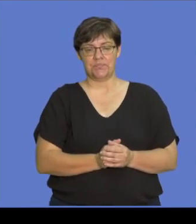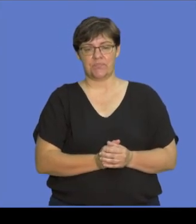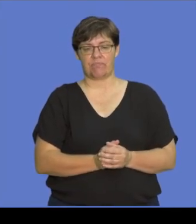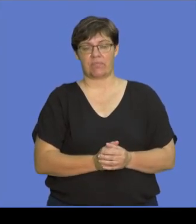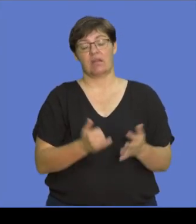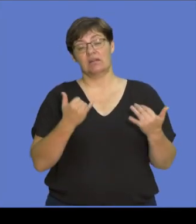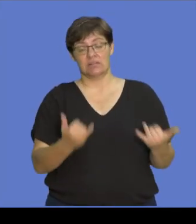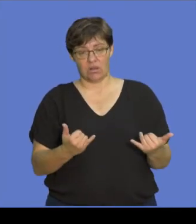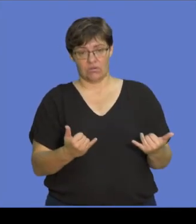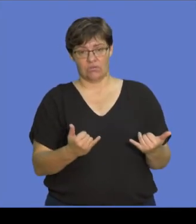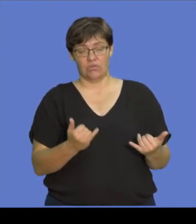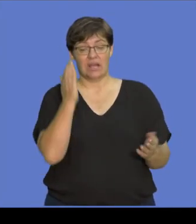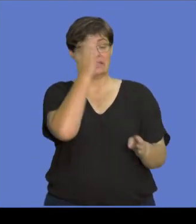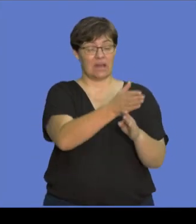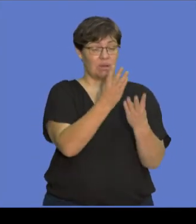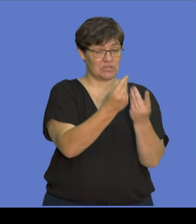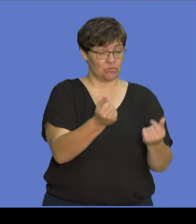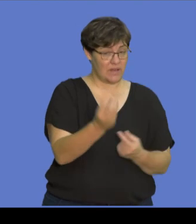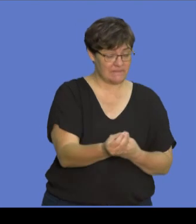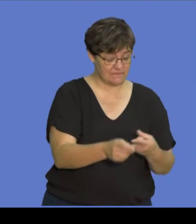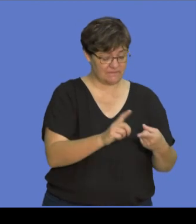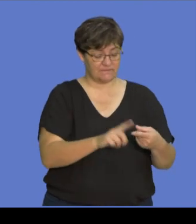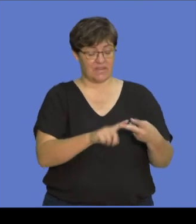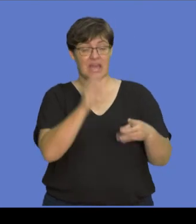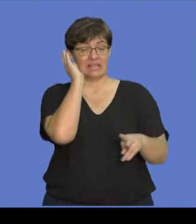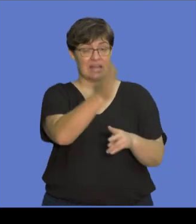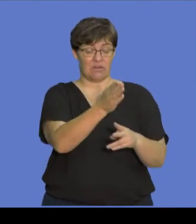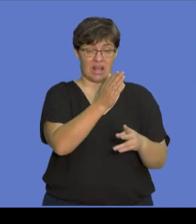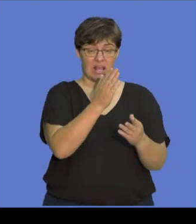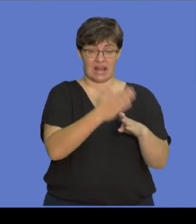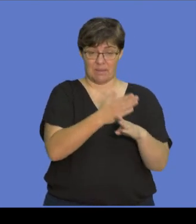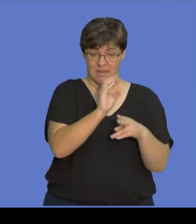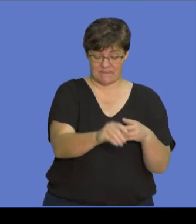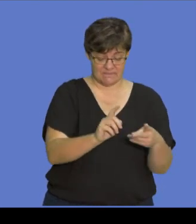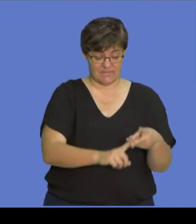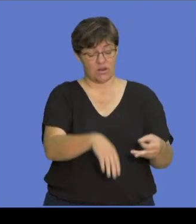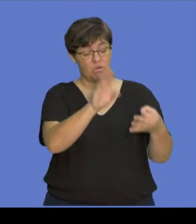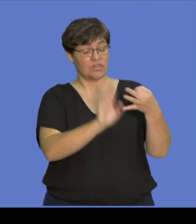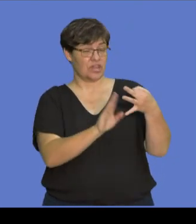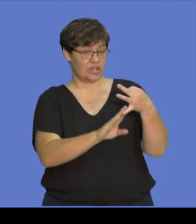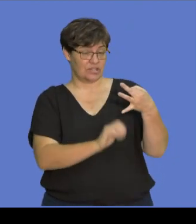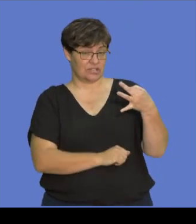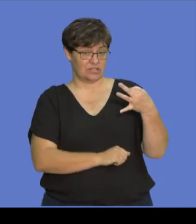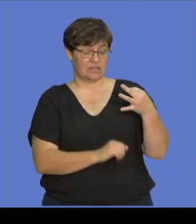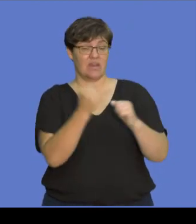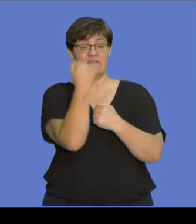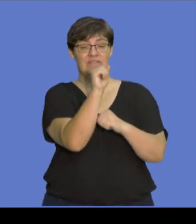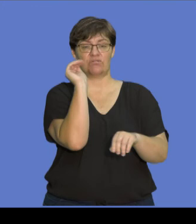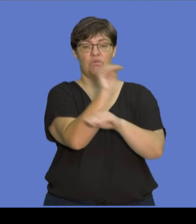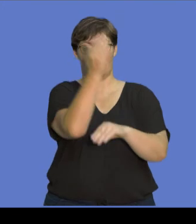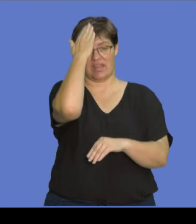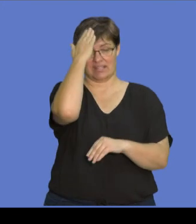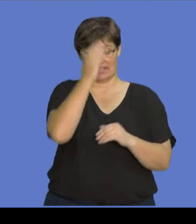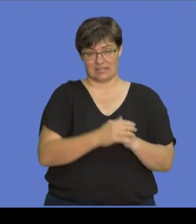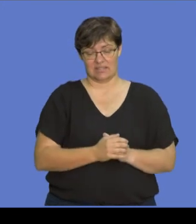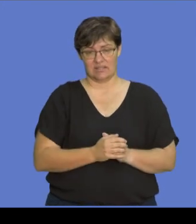Now, we've got our direct materials, we've got our direct labor. We now have the third component, which is our factory